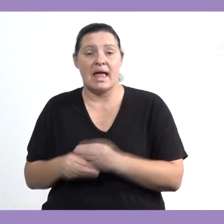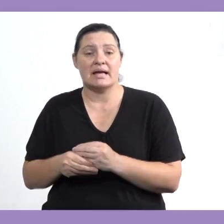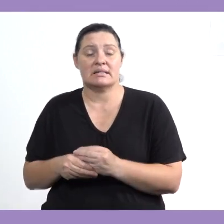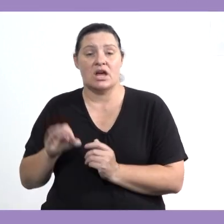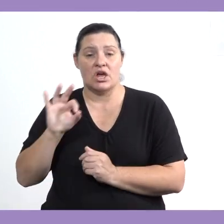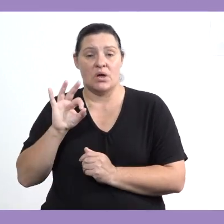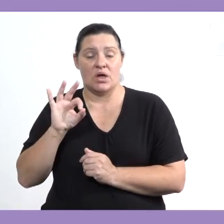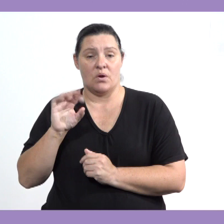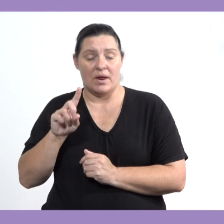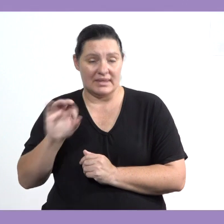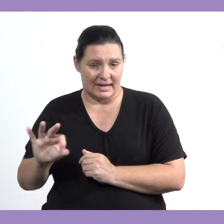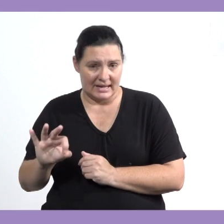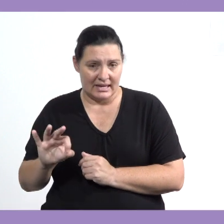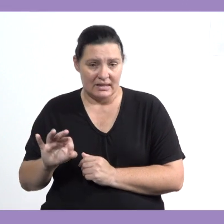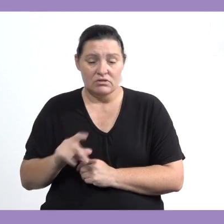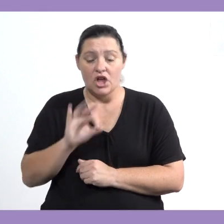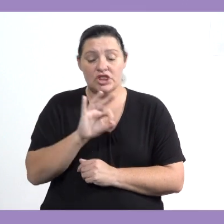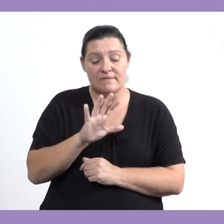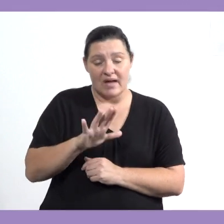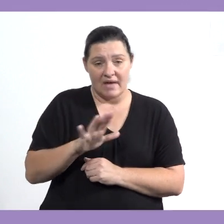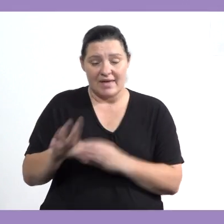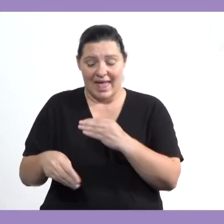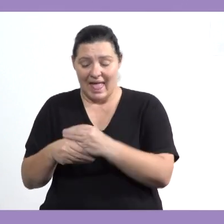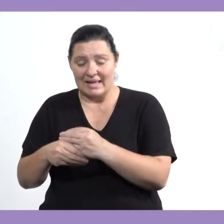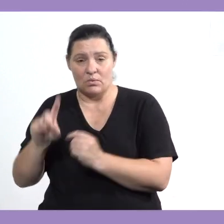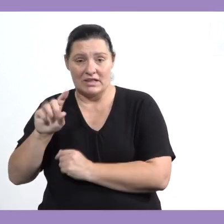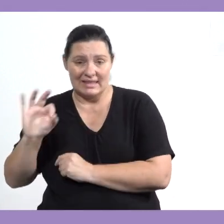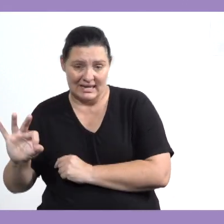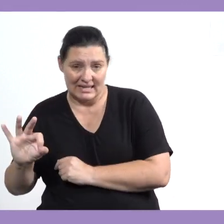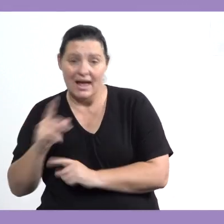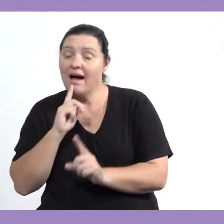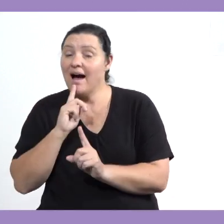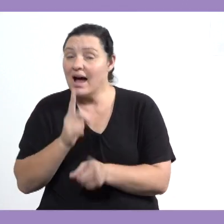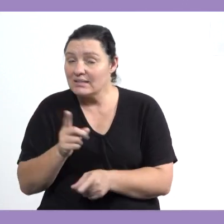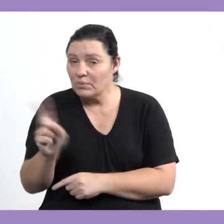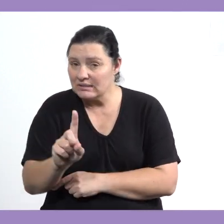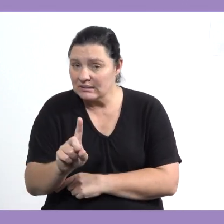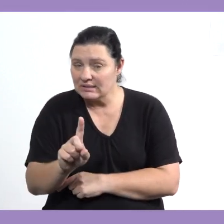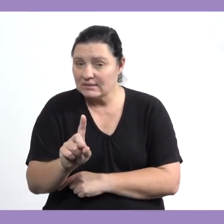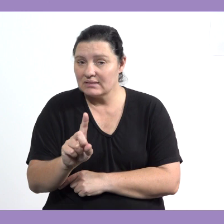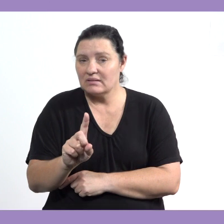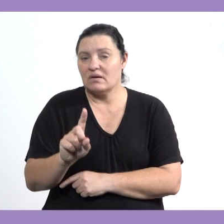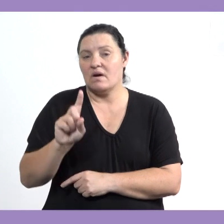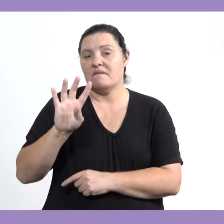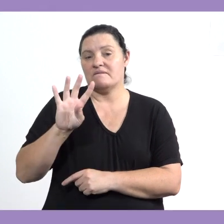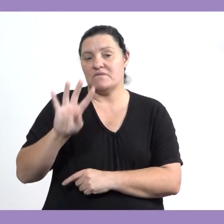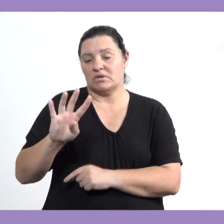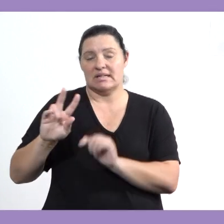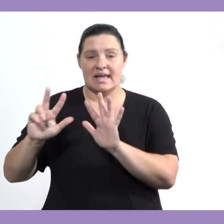to add 13. And if I say 35 and I add 13, my answer there is going to